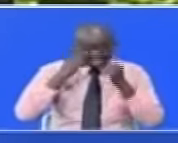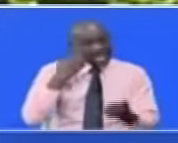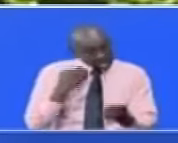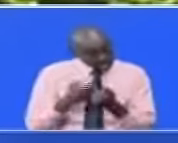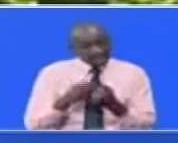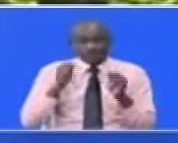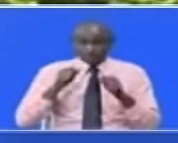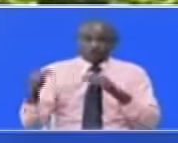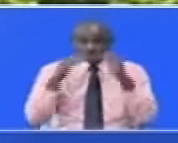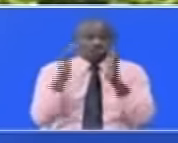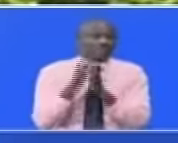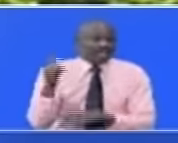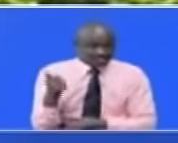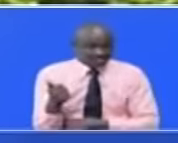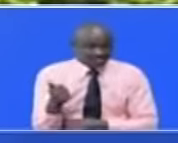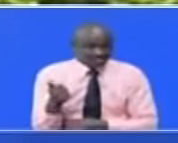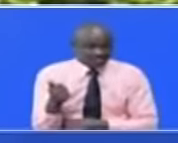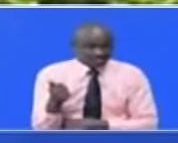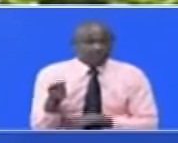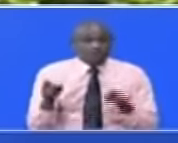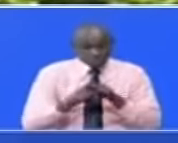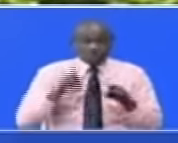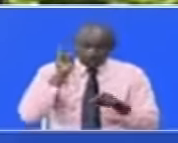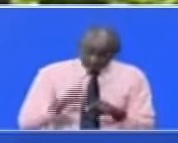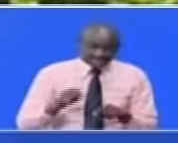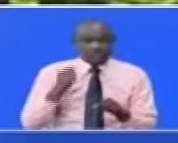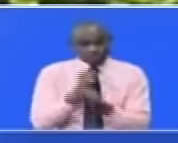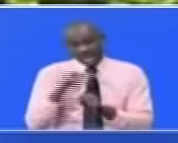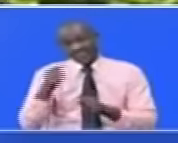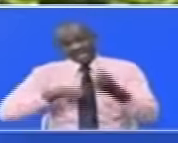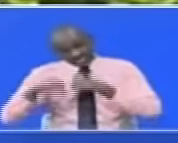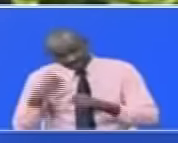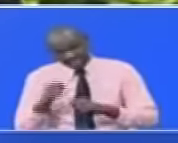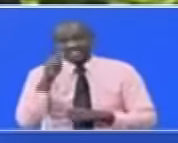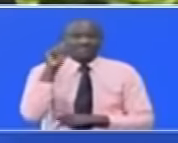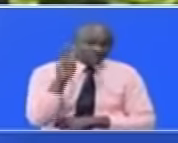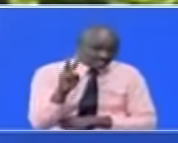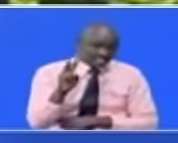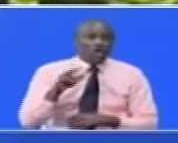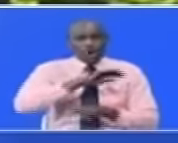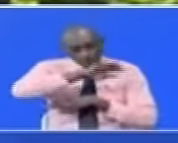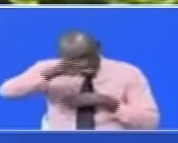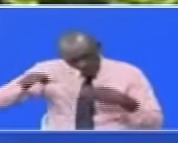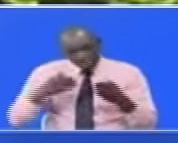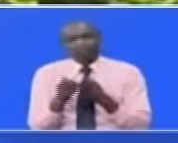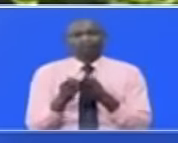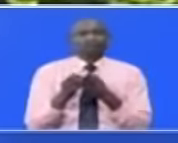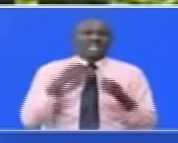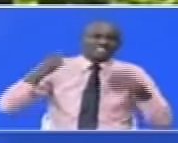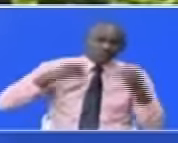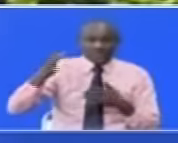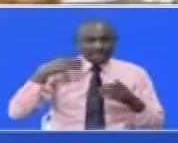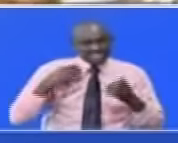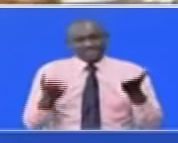performance in school, but I still have to do some other activities, TV, all that, going out. Yeah, you have